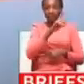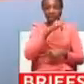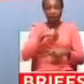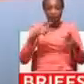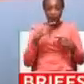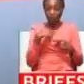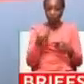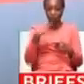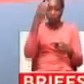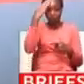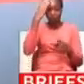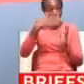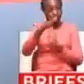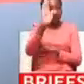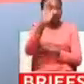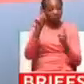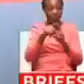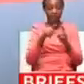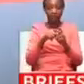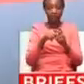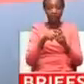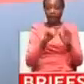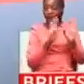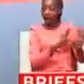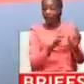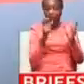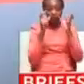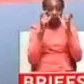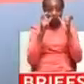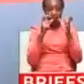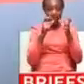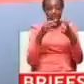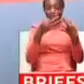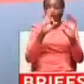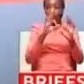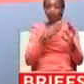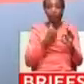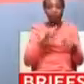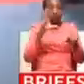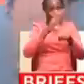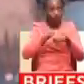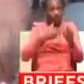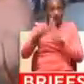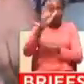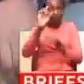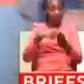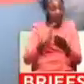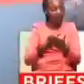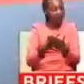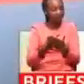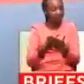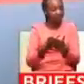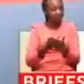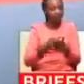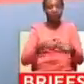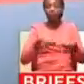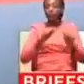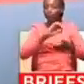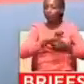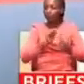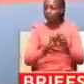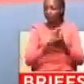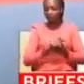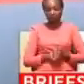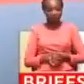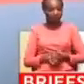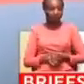fight God than fight sin. So if you want to fight God, then you'll disagree with me. Right. But if you want to fight sin, then you'll be